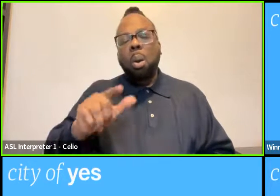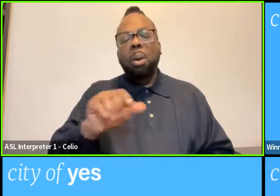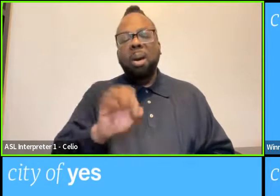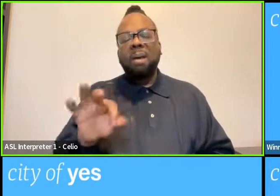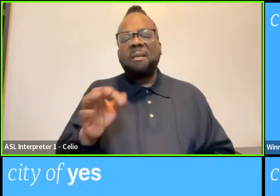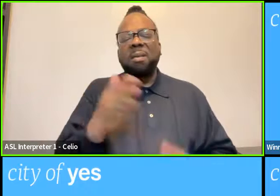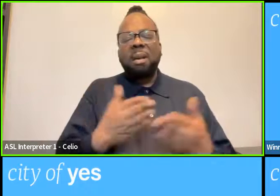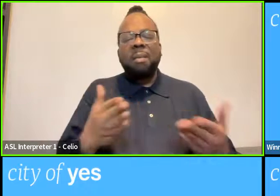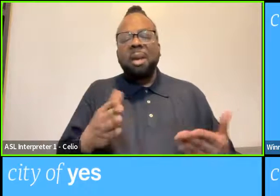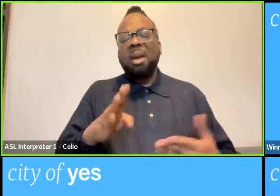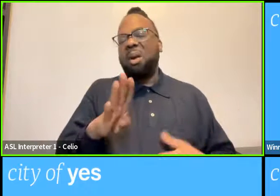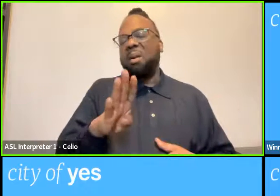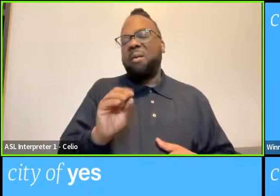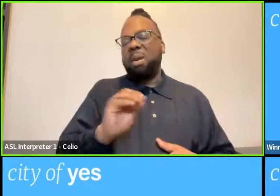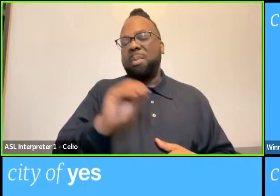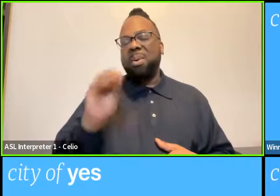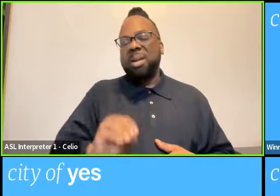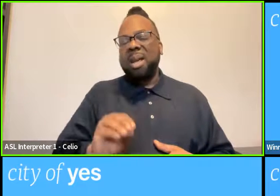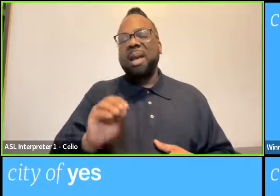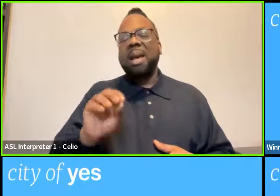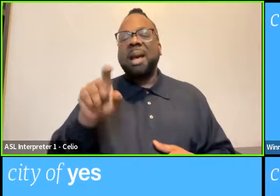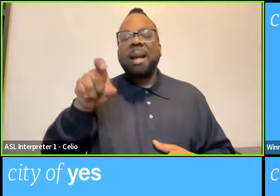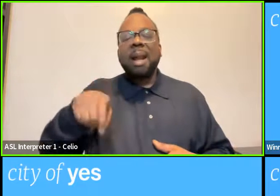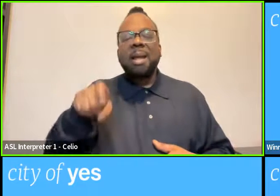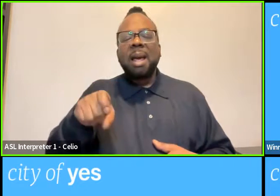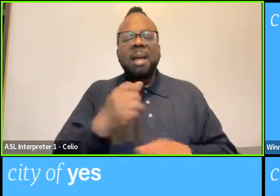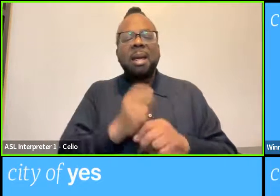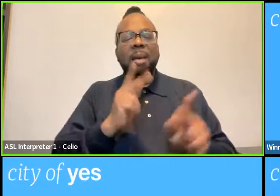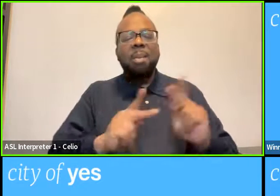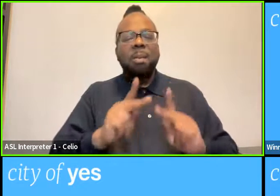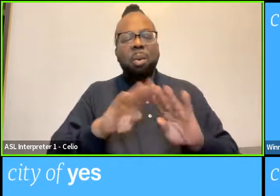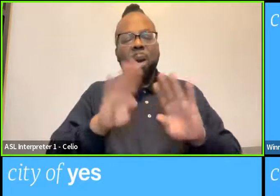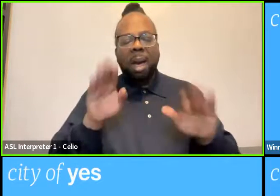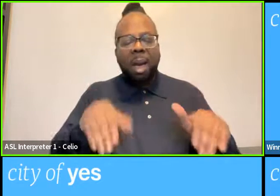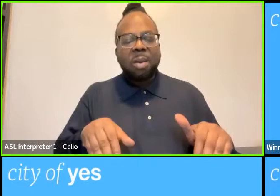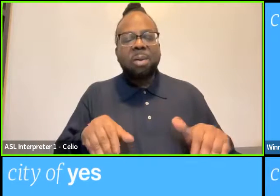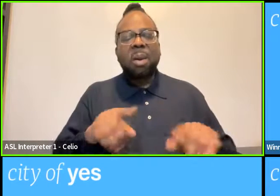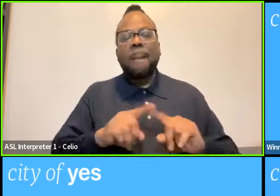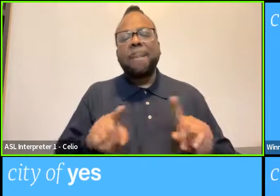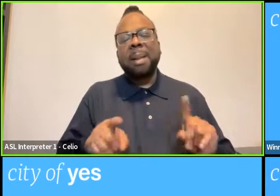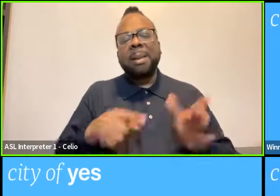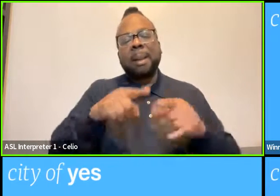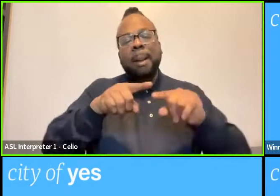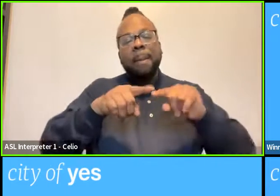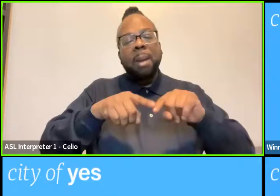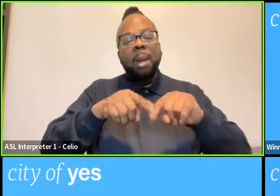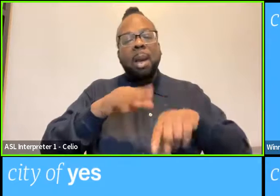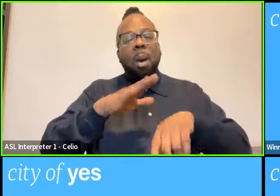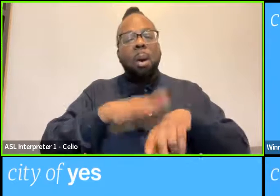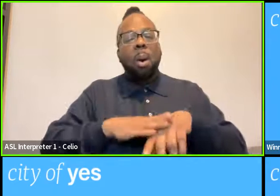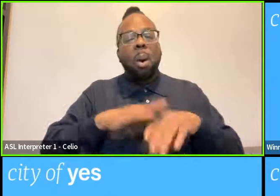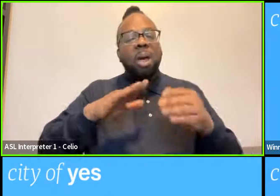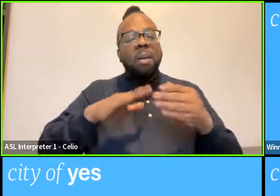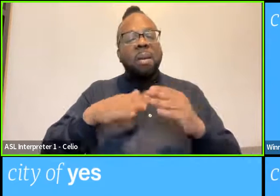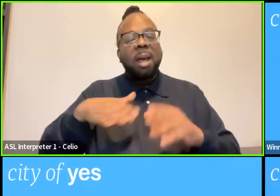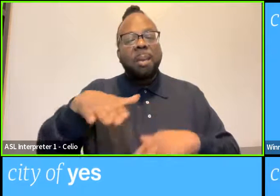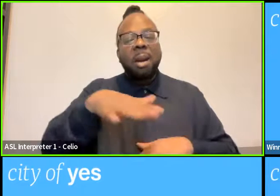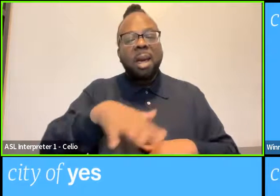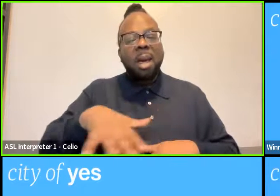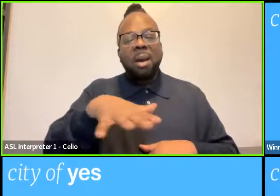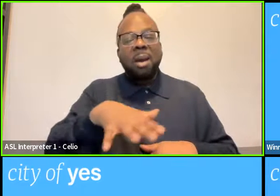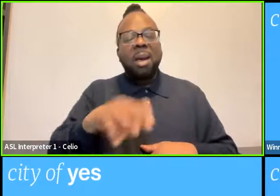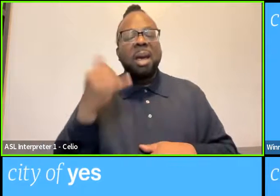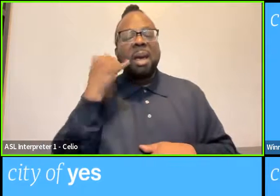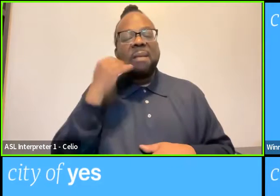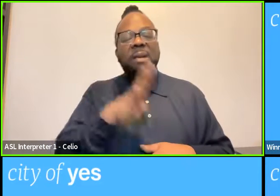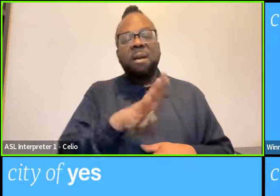gosh, 40% of AMI is necessary to get people housed. But it depends on the neighborhood. So you do